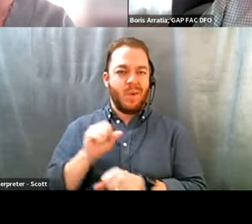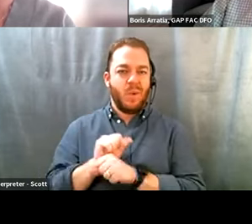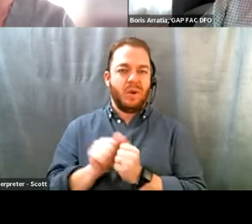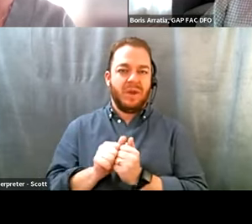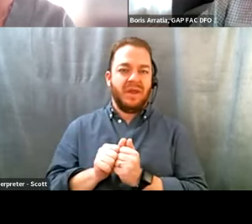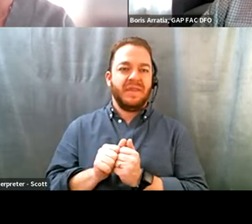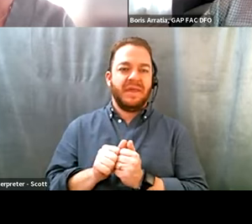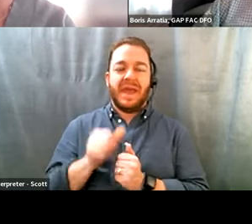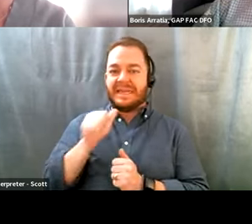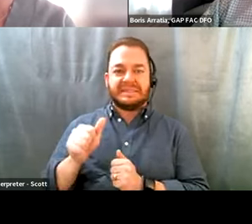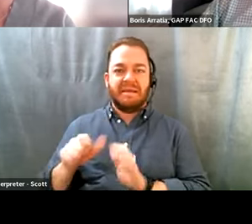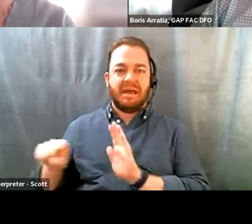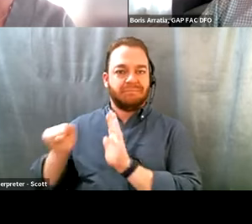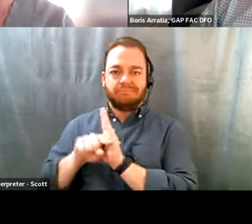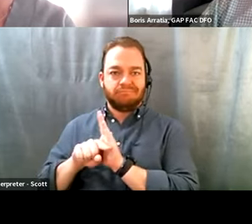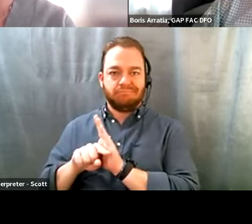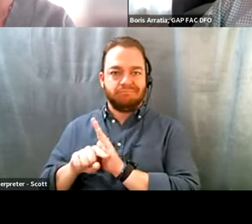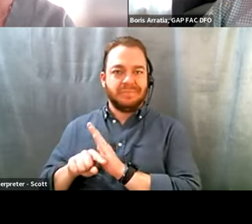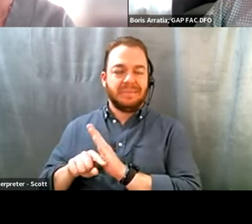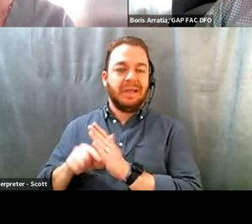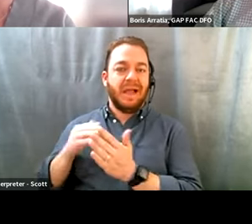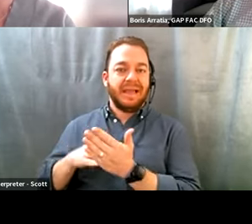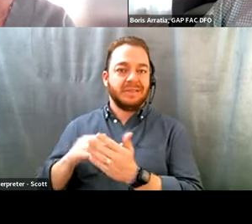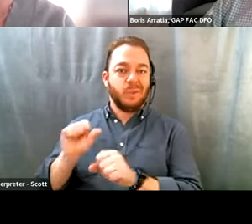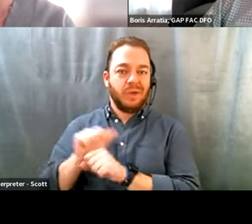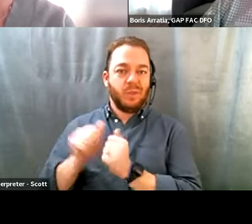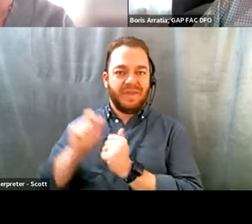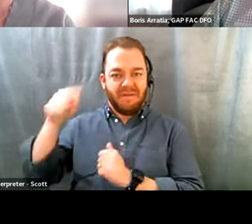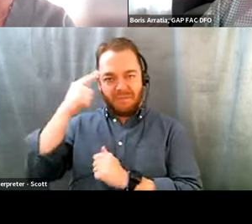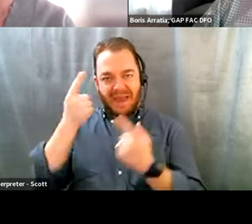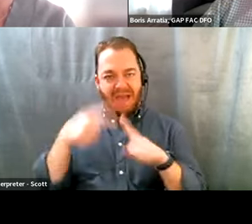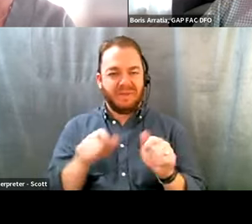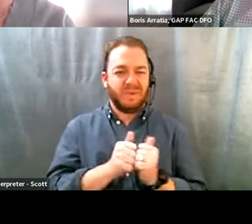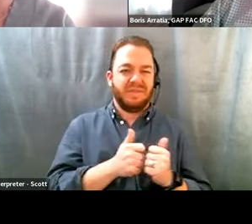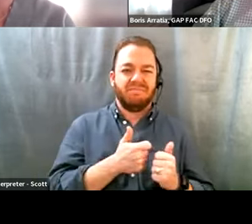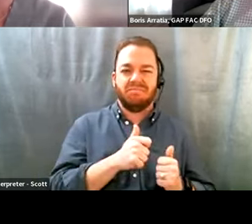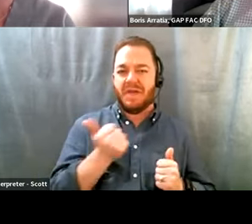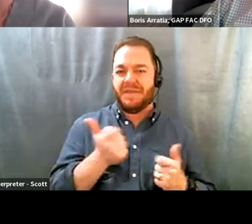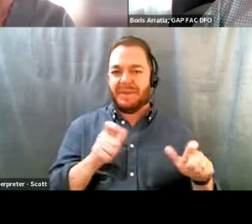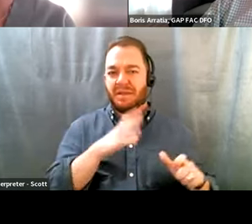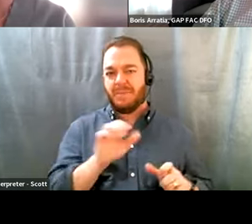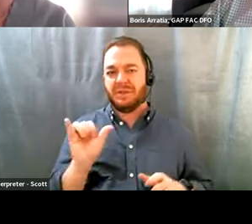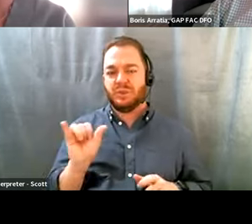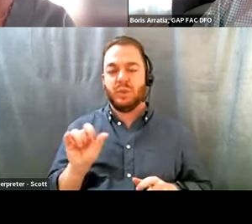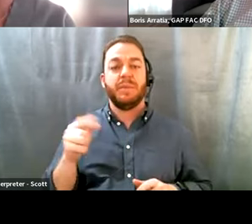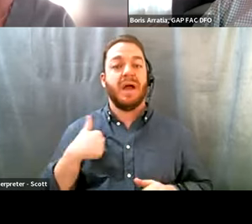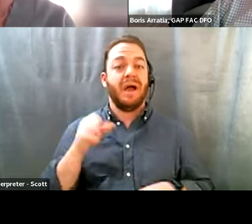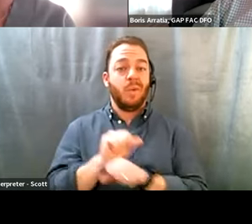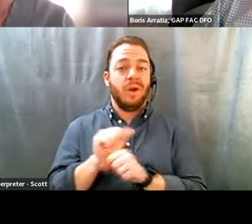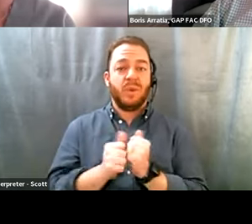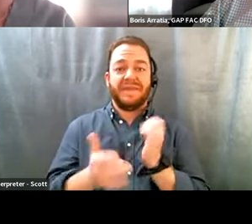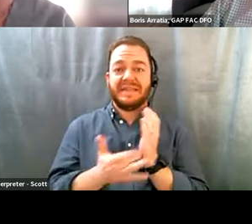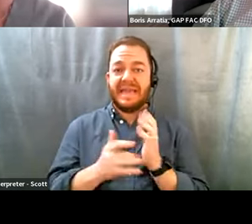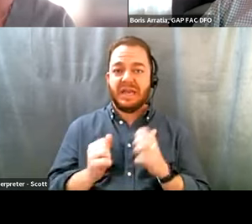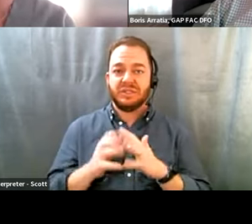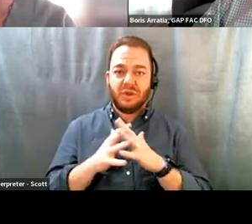particular knock on working with government, because this happens in large enterprises also, but I was working with a tech